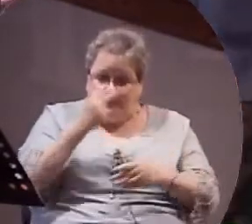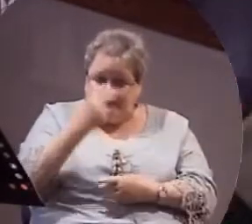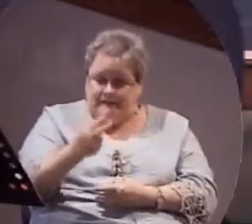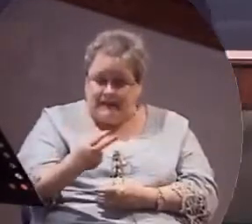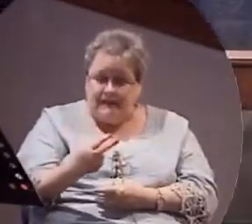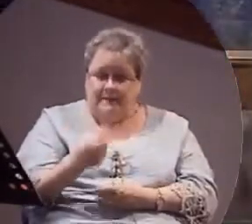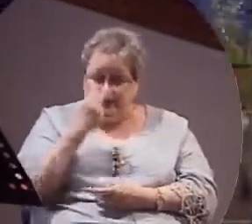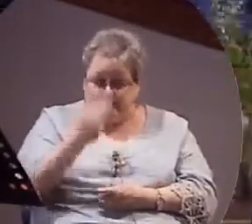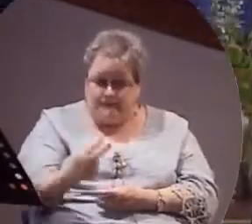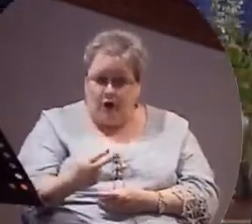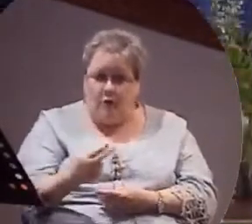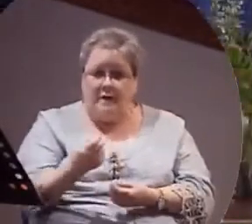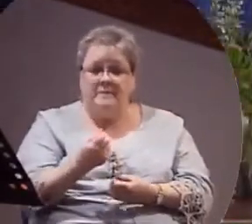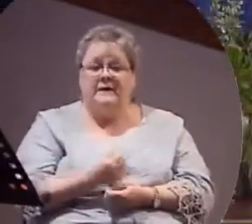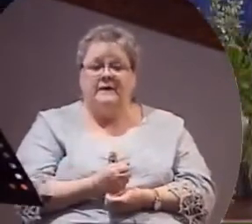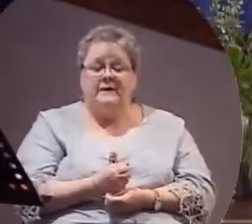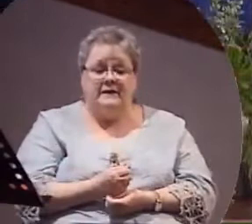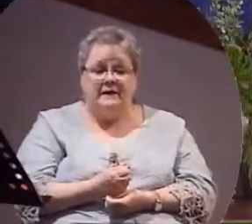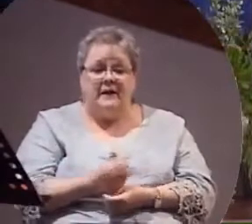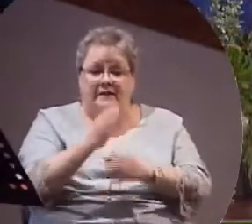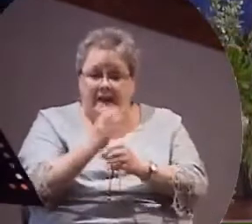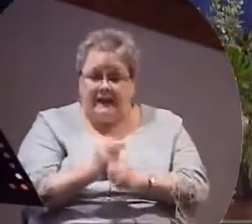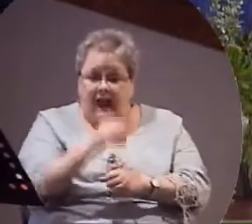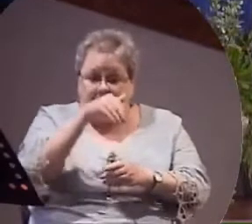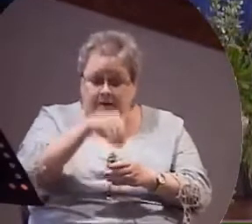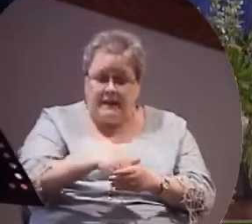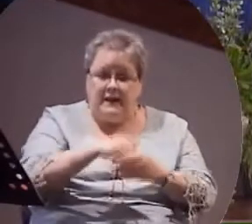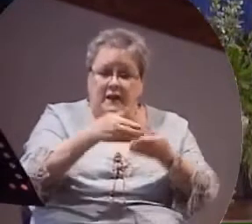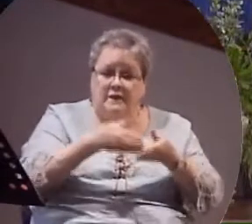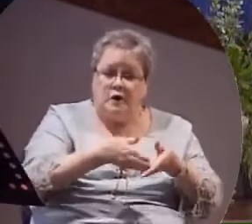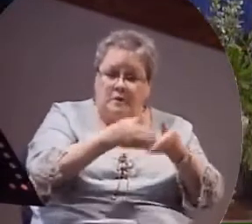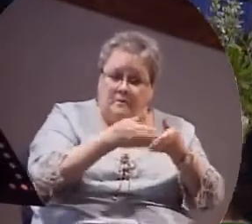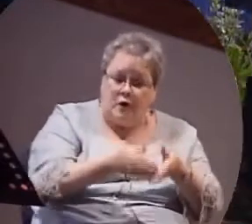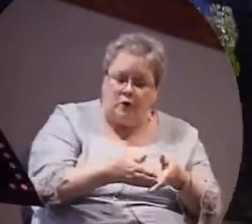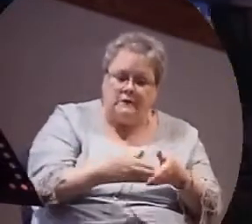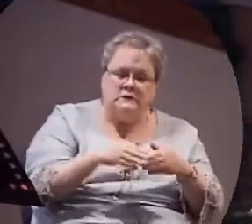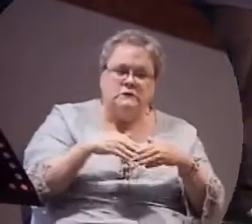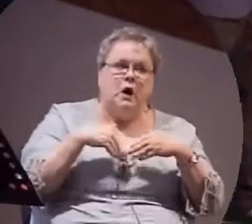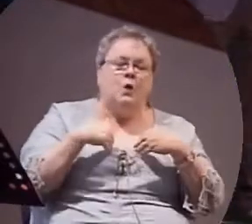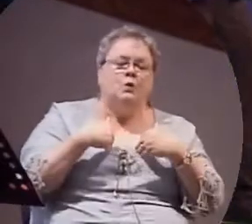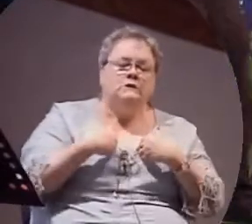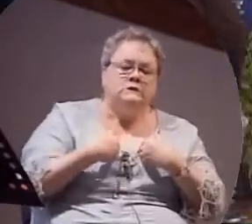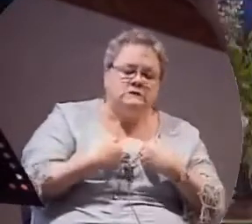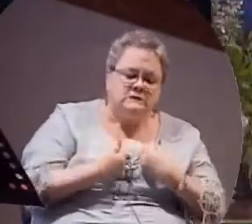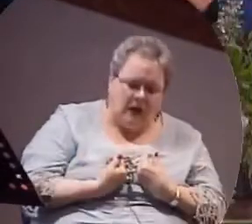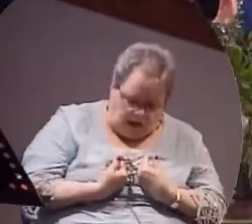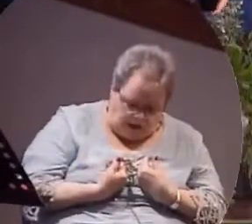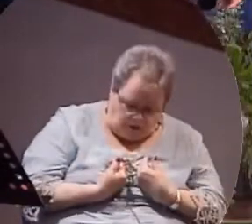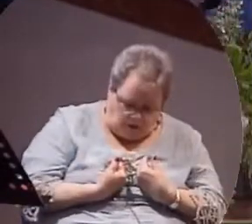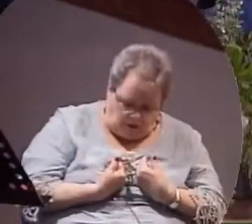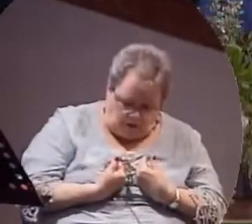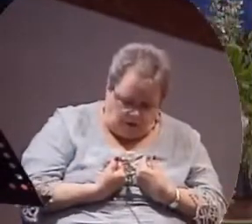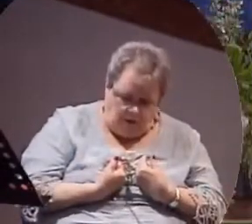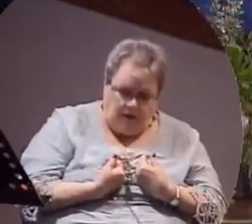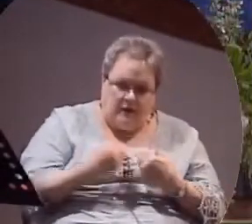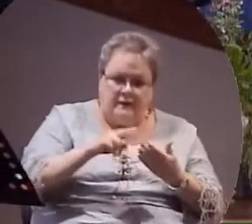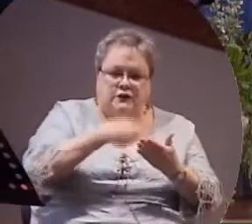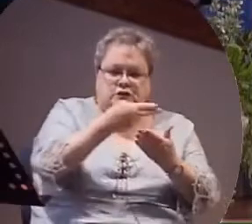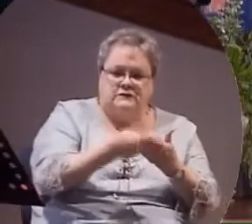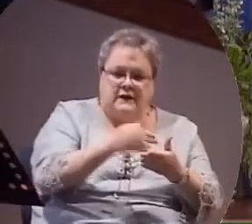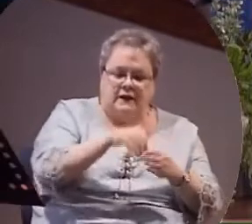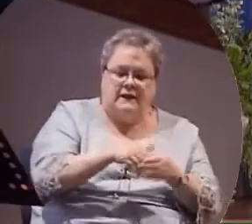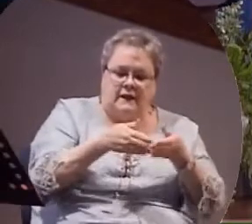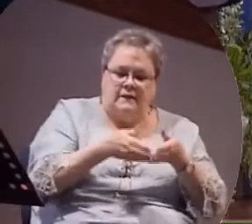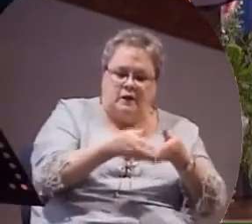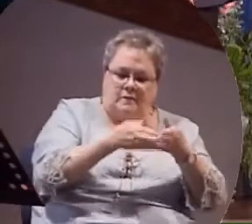went over, they rescued him. They said when they got him into the boat, he was so exhausted, he just slumped down and fell onto the bottom of the